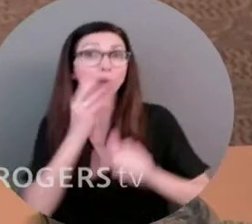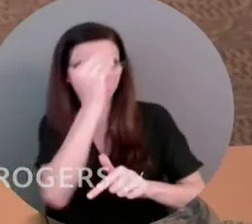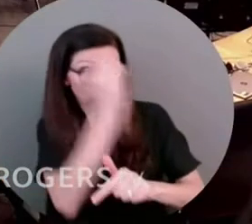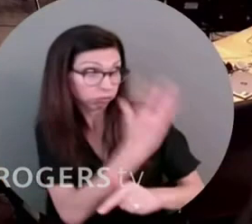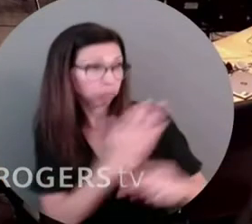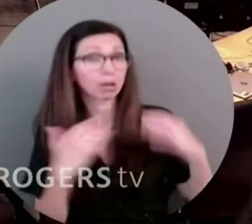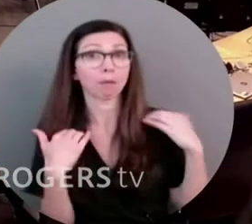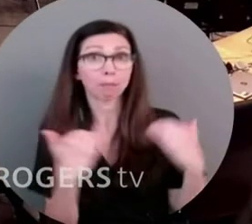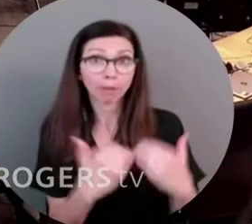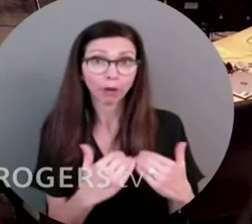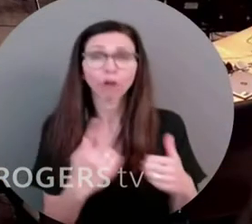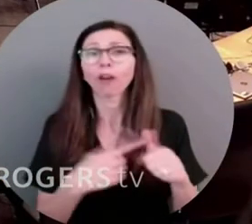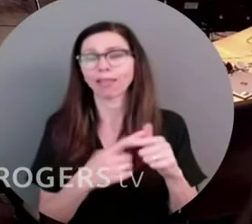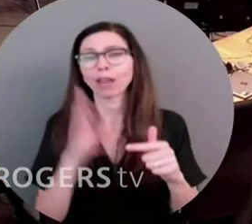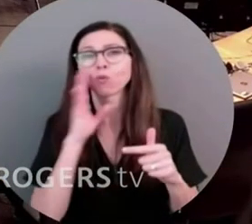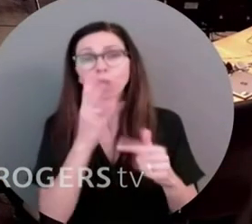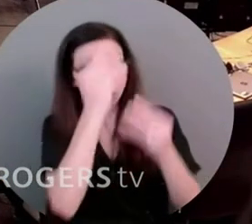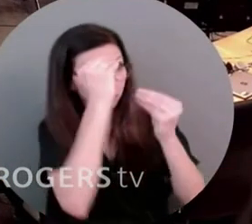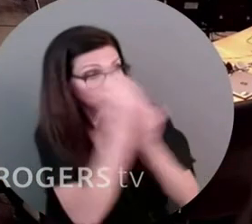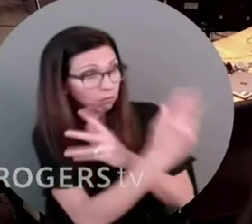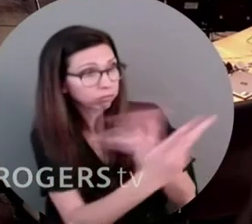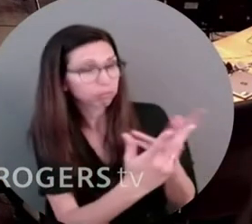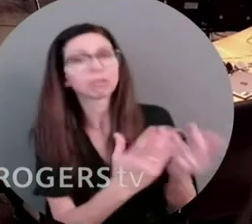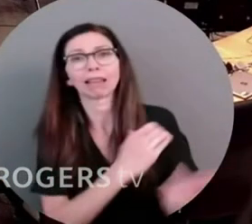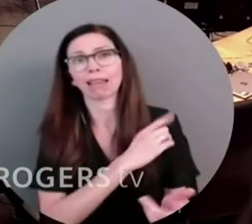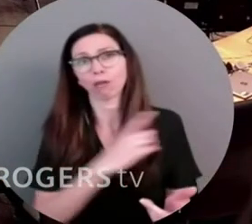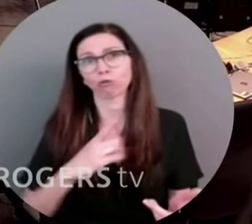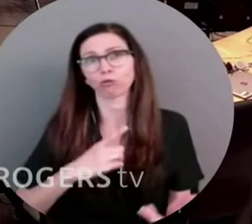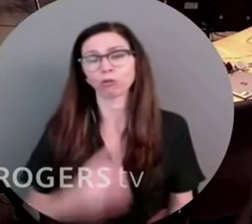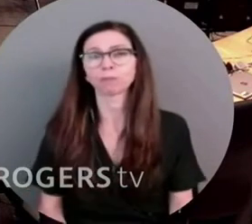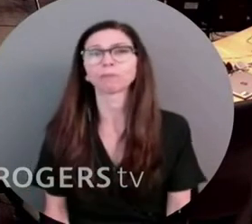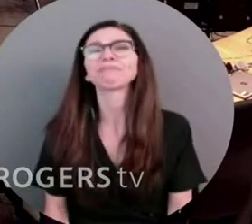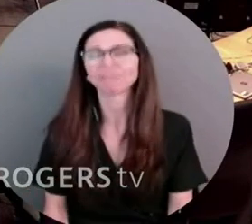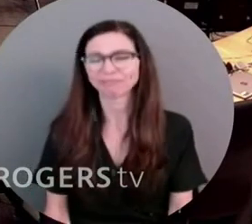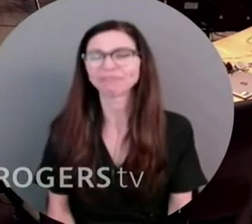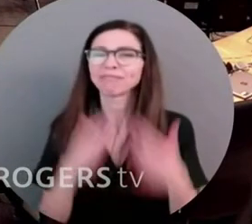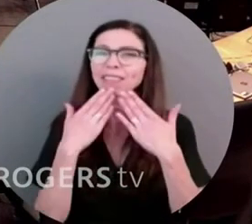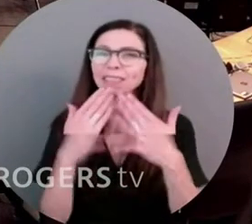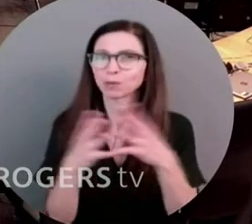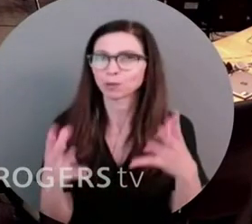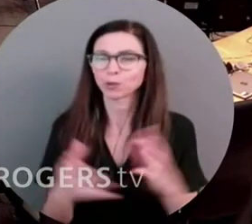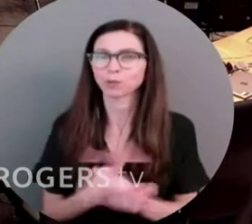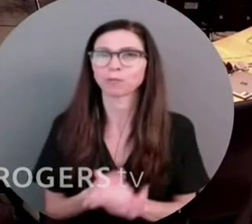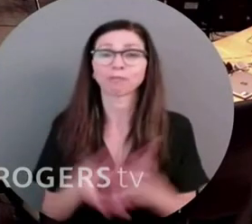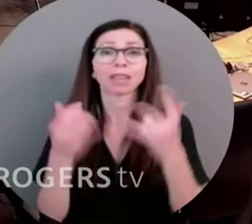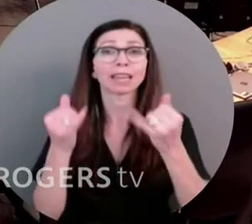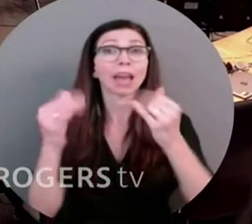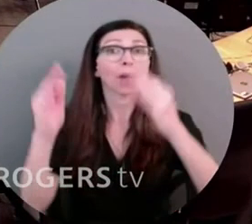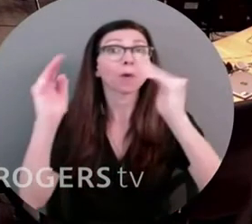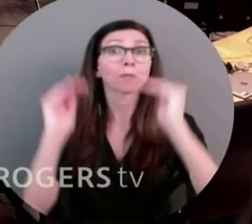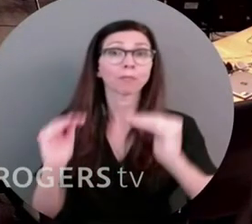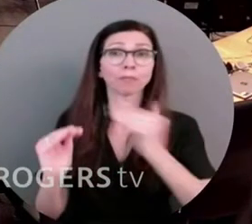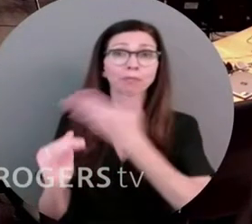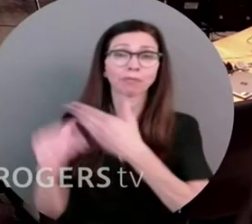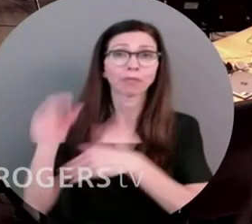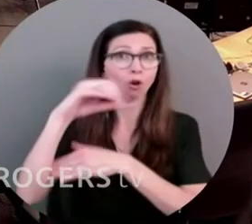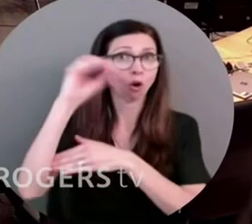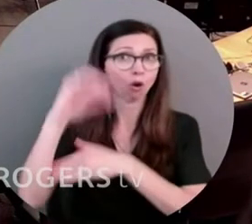council. Thank you both. Thank you very much. Moving on to Taylor Blewett at Ottawa Sun.